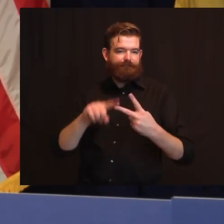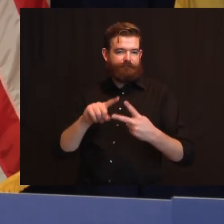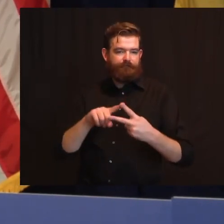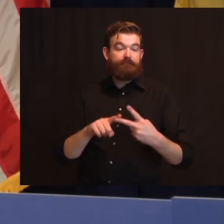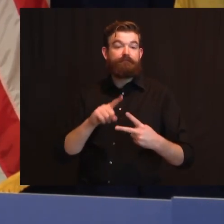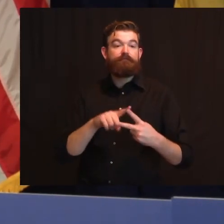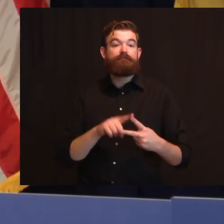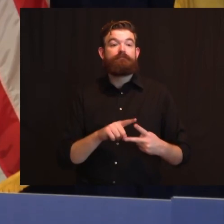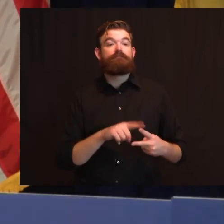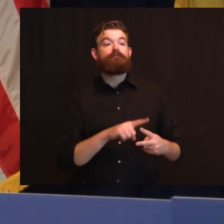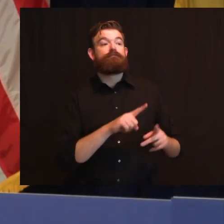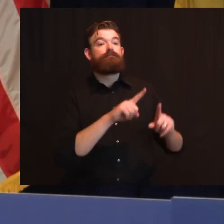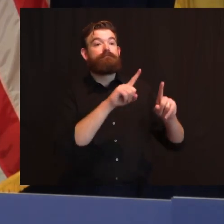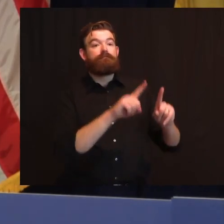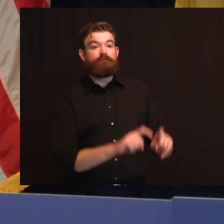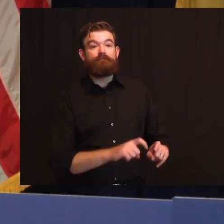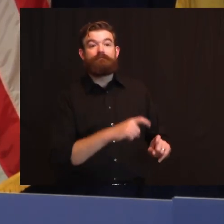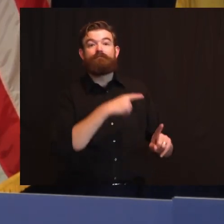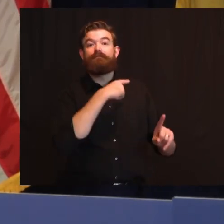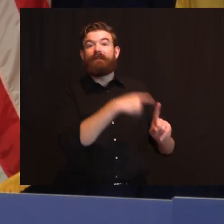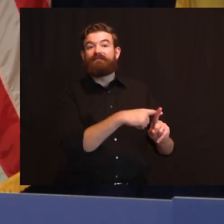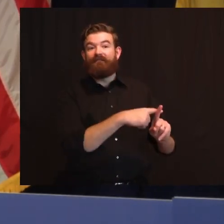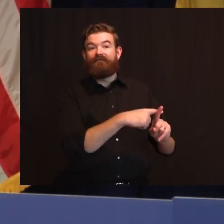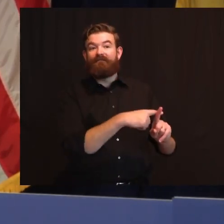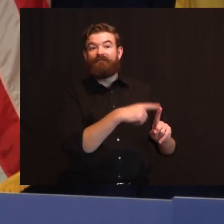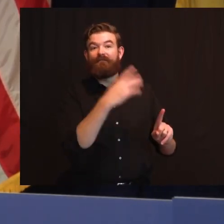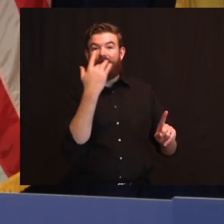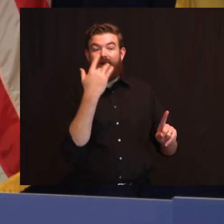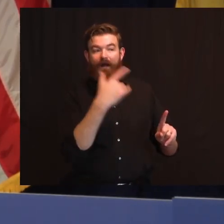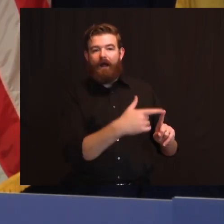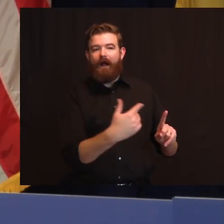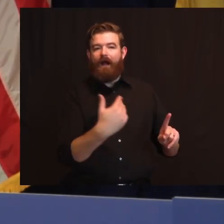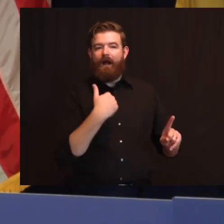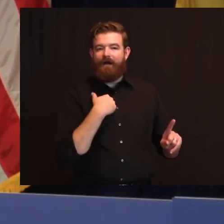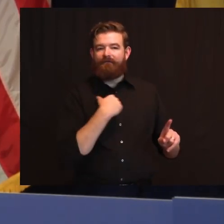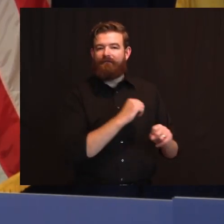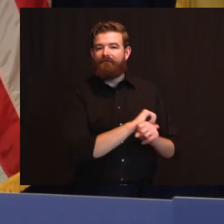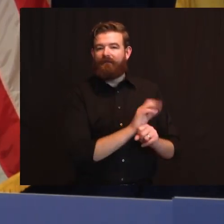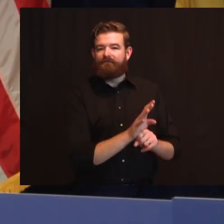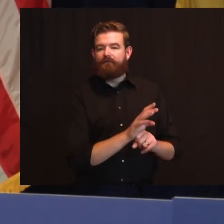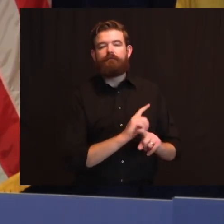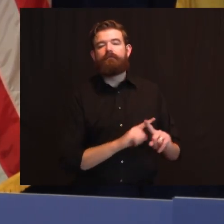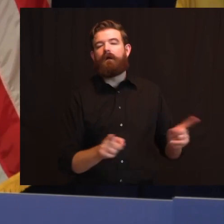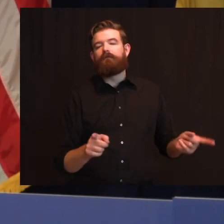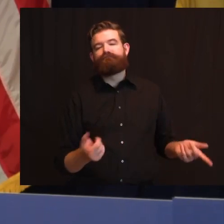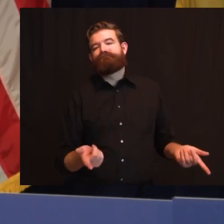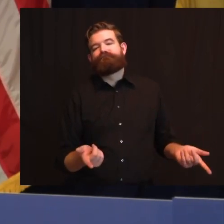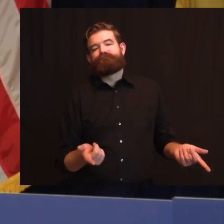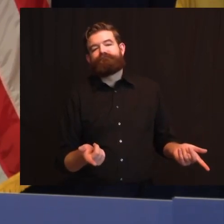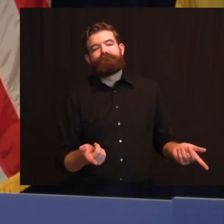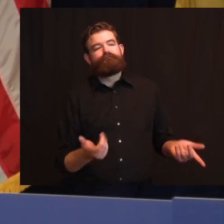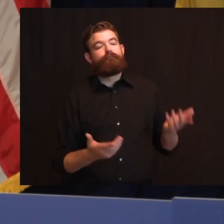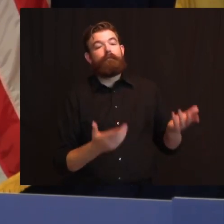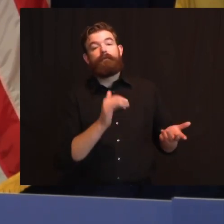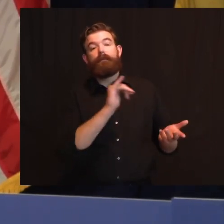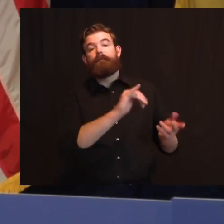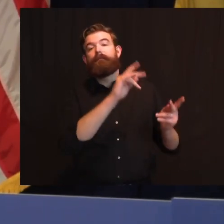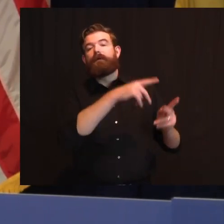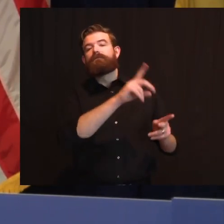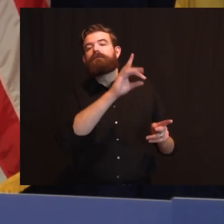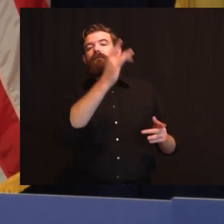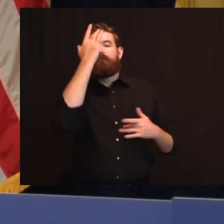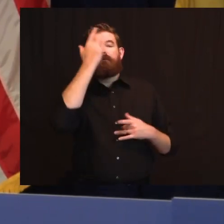positive because there's actually a virus there, but it's not medically significant. For example, somebody might have had the disease 2 months ago, and I test them